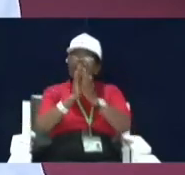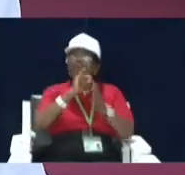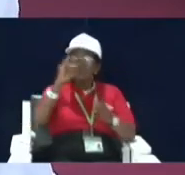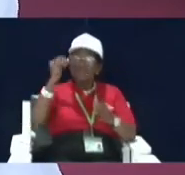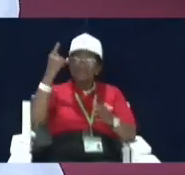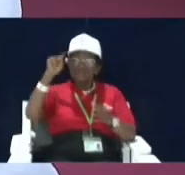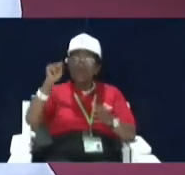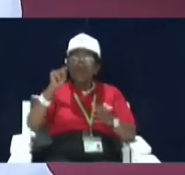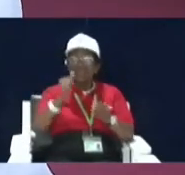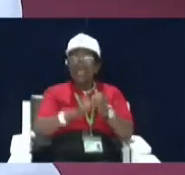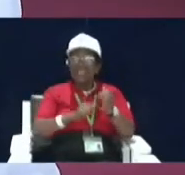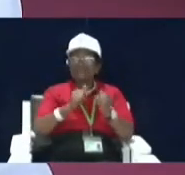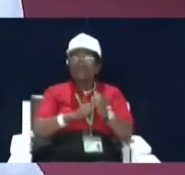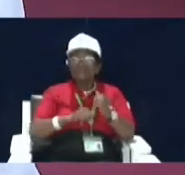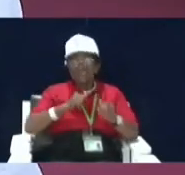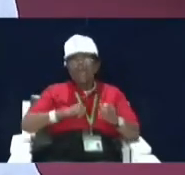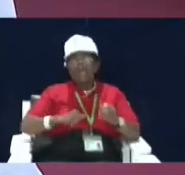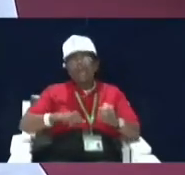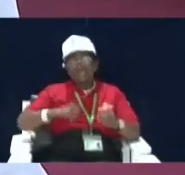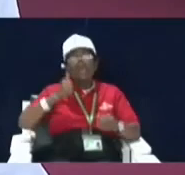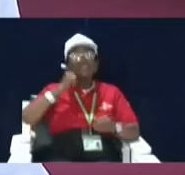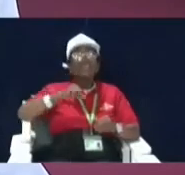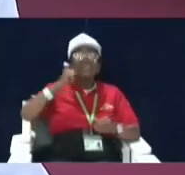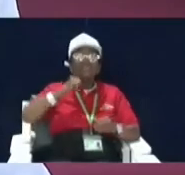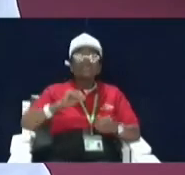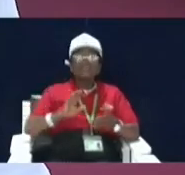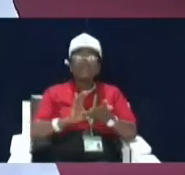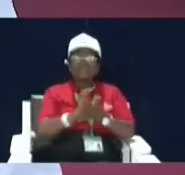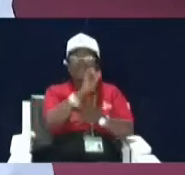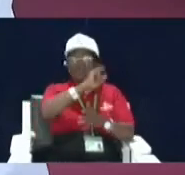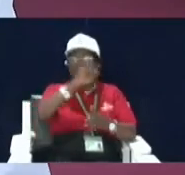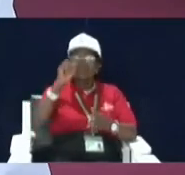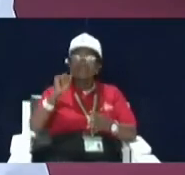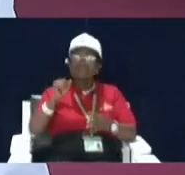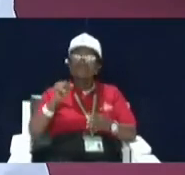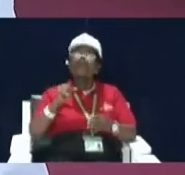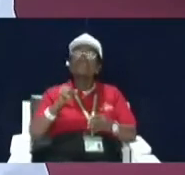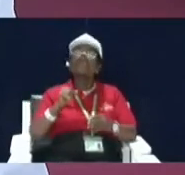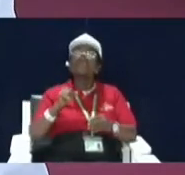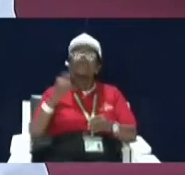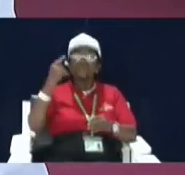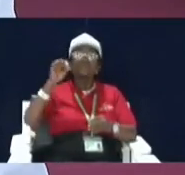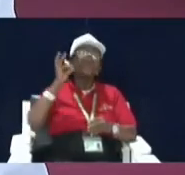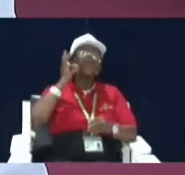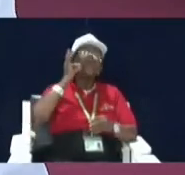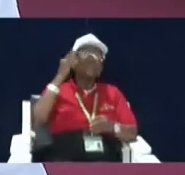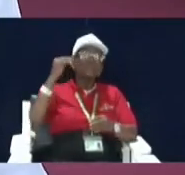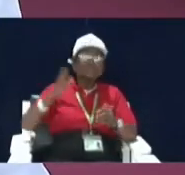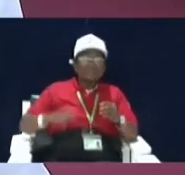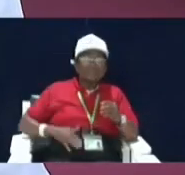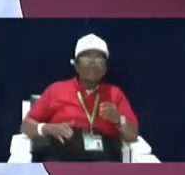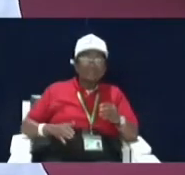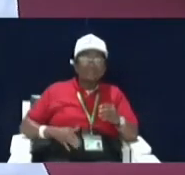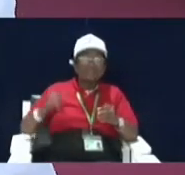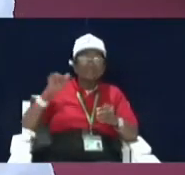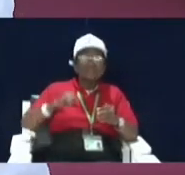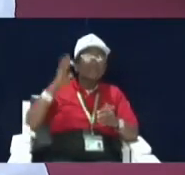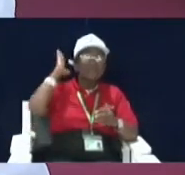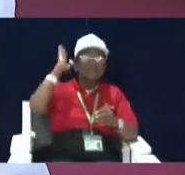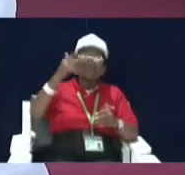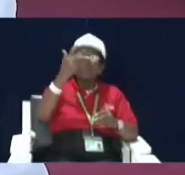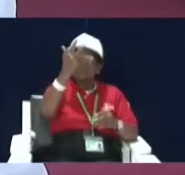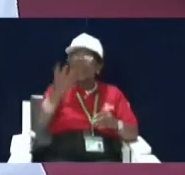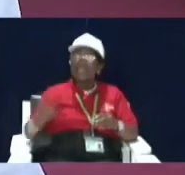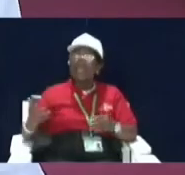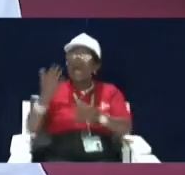fruit of the womb. They are going to lay hands on you. They have my permission to do so. They have